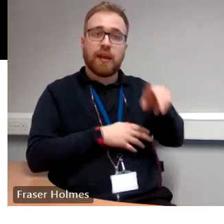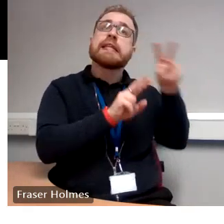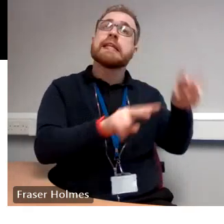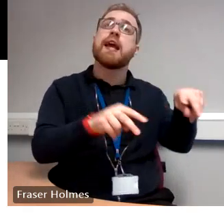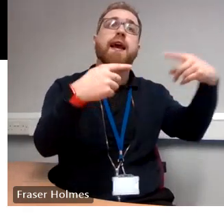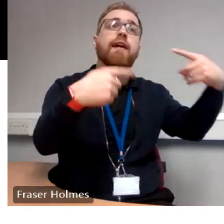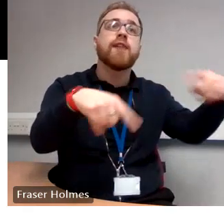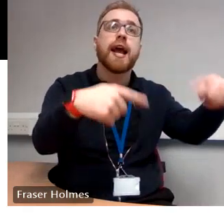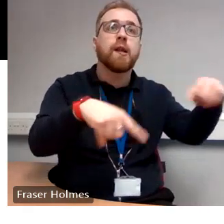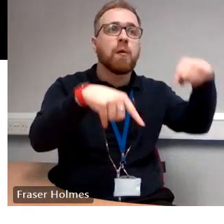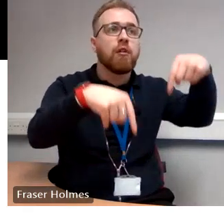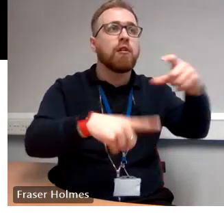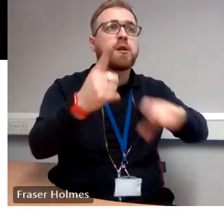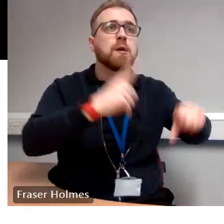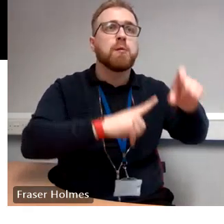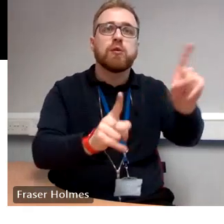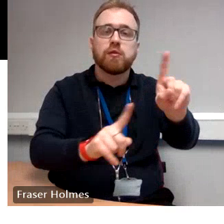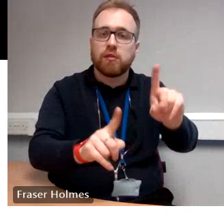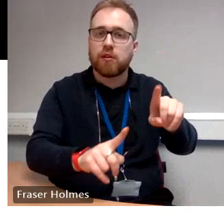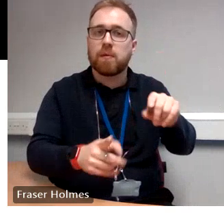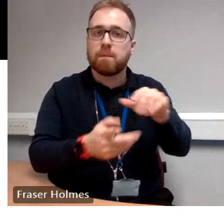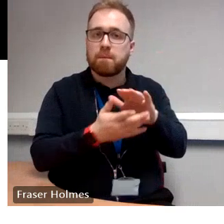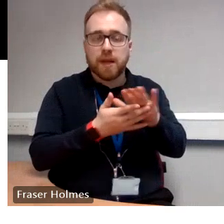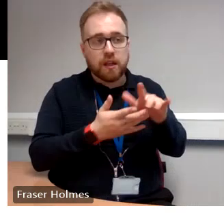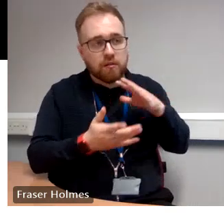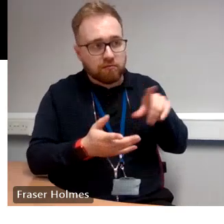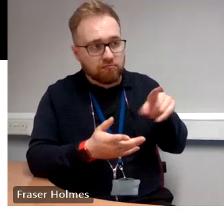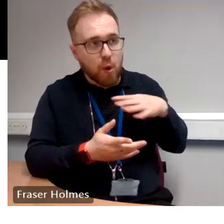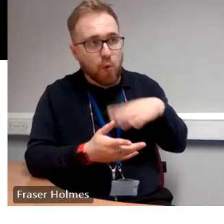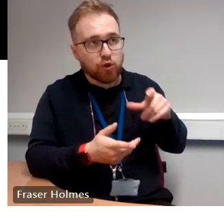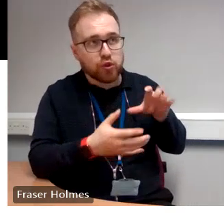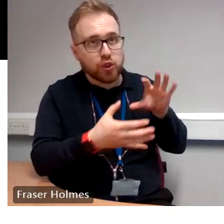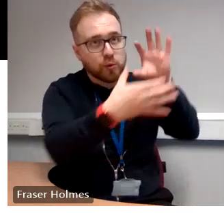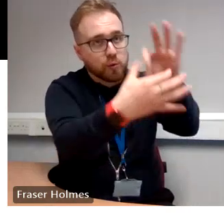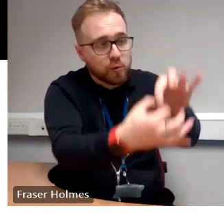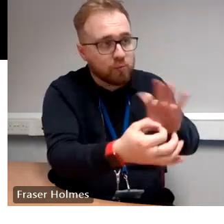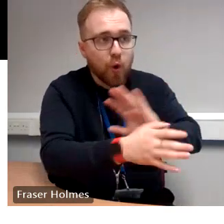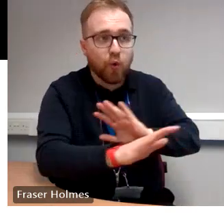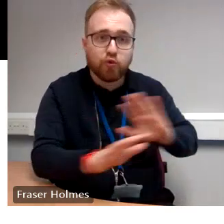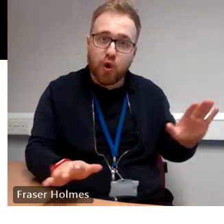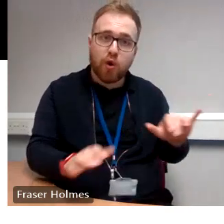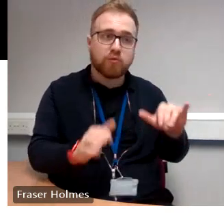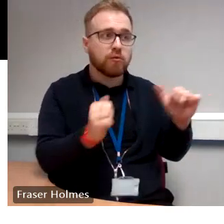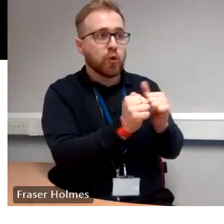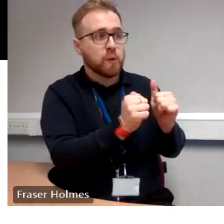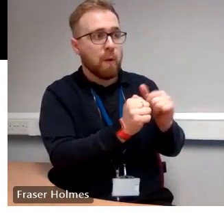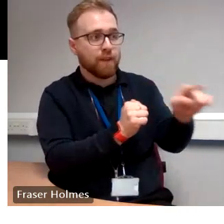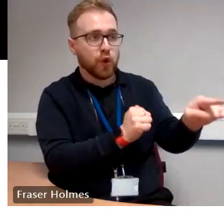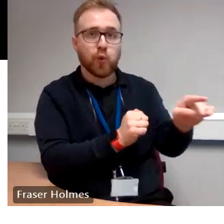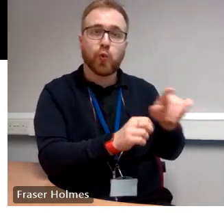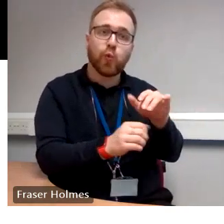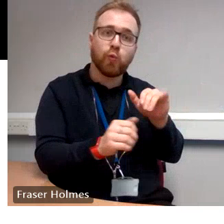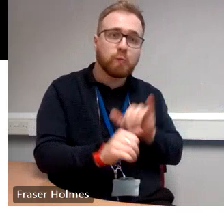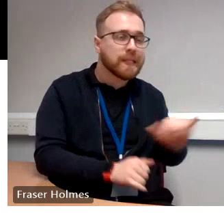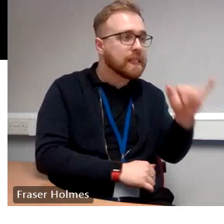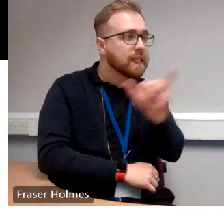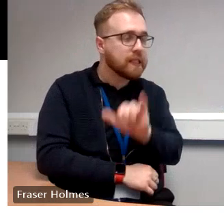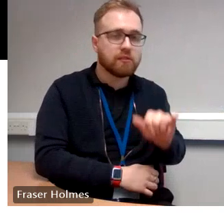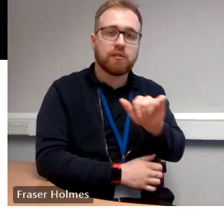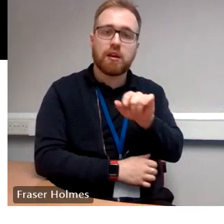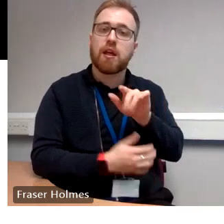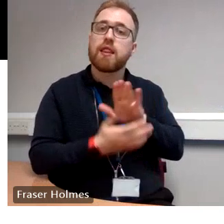available in the community and make his decisions about whether he wanted to engage or not and which things suited him best. And as a